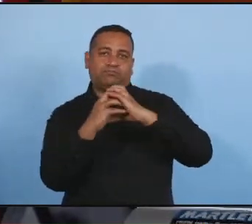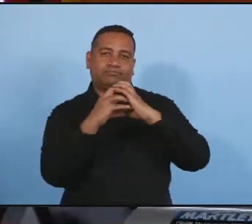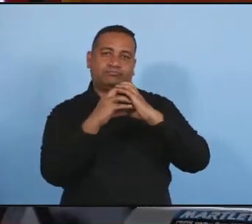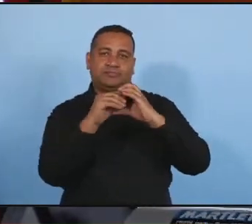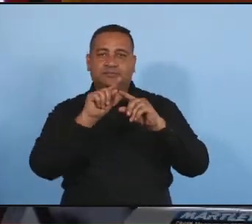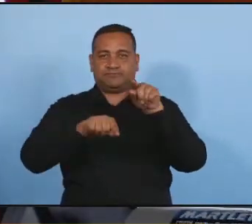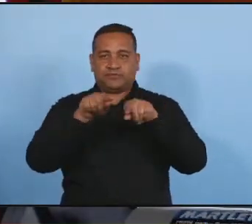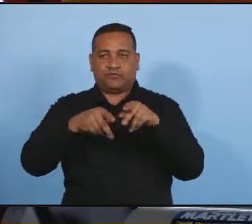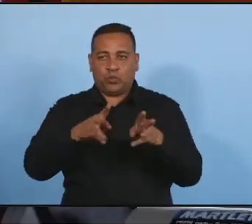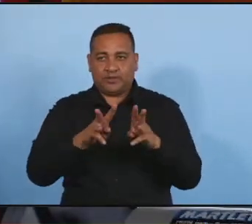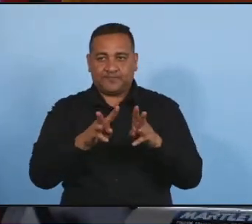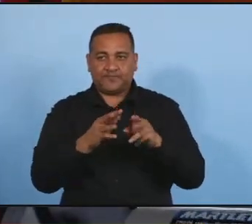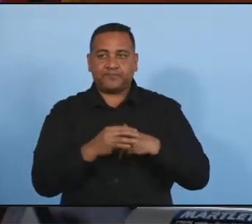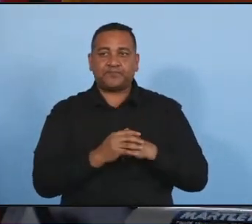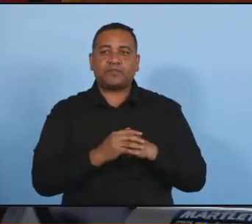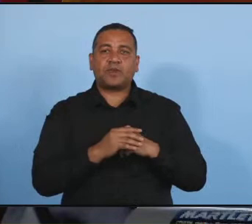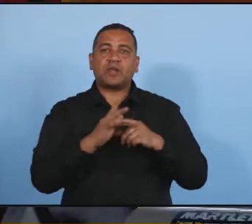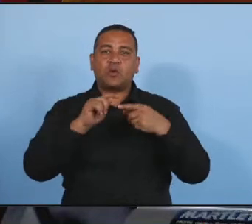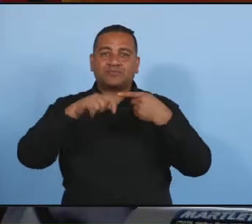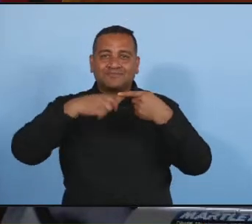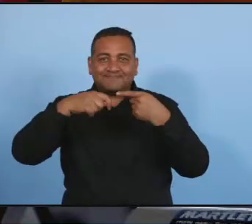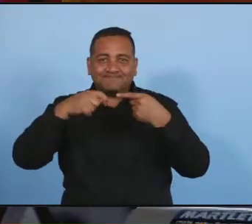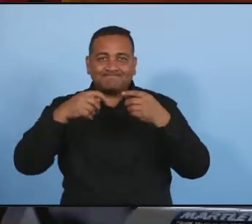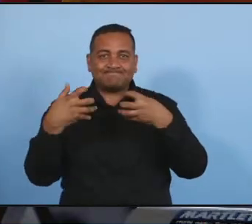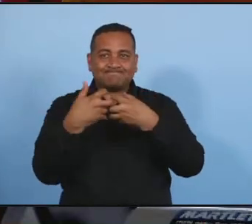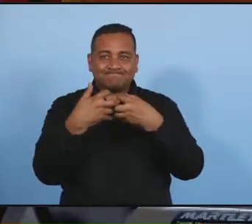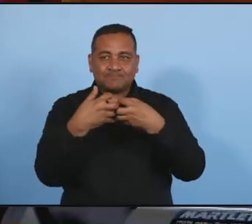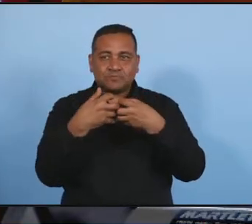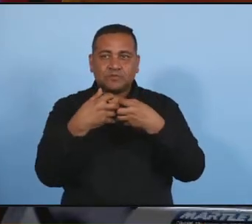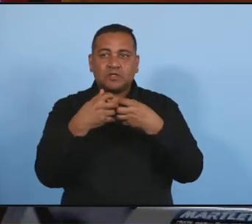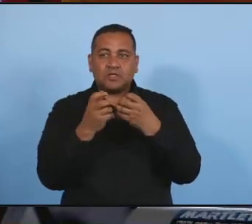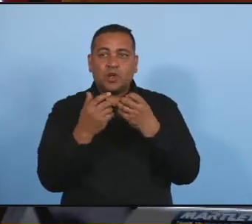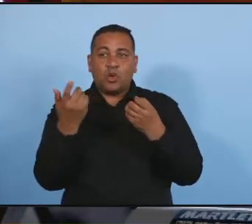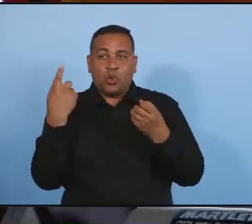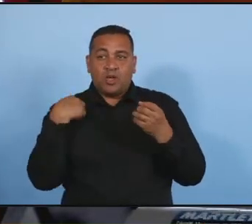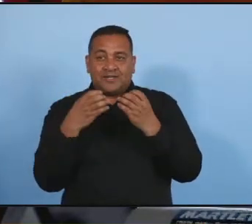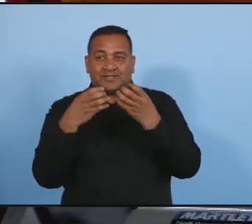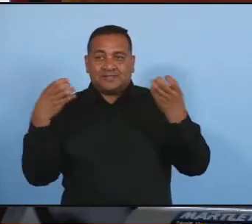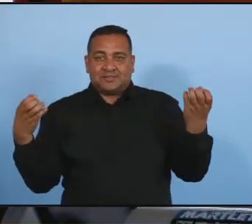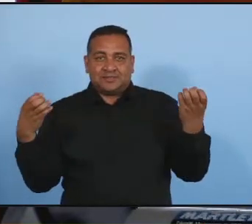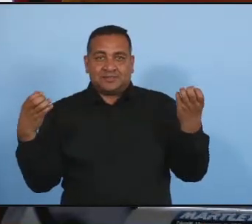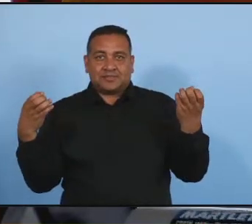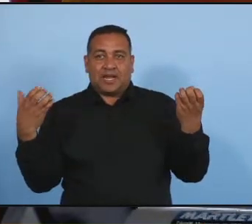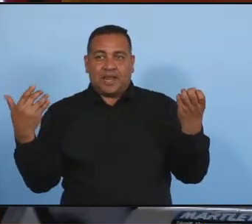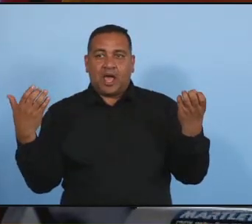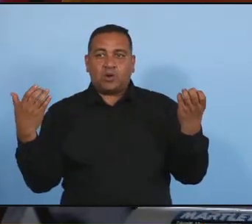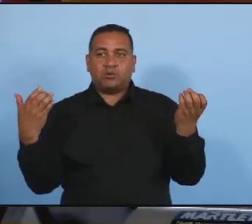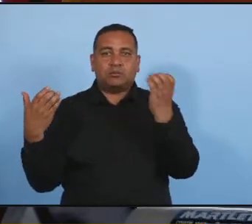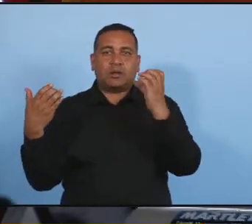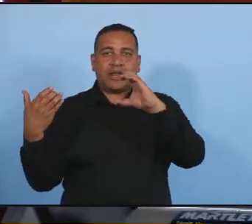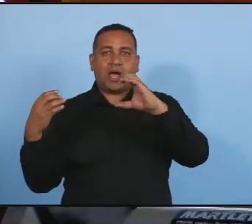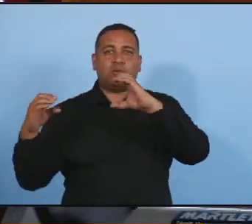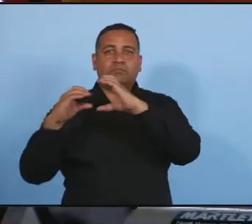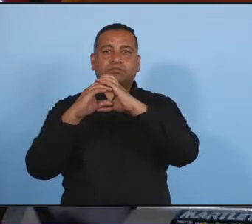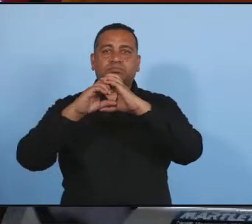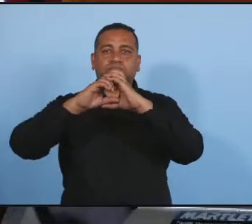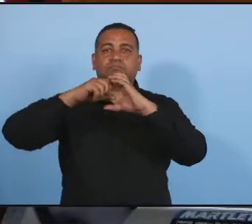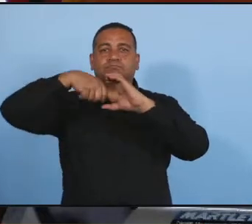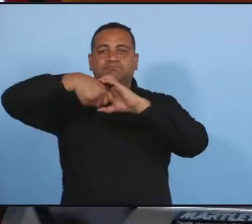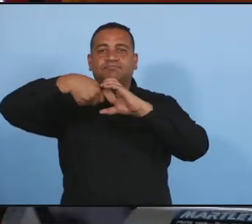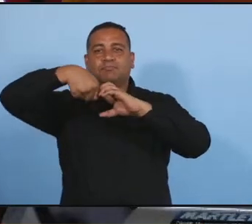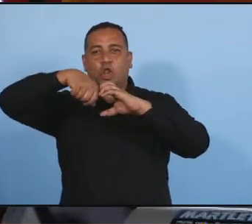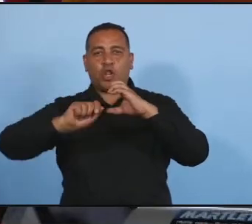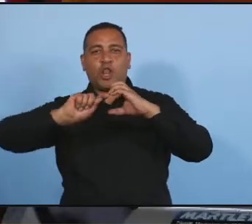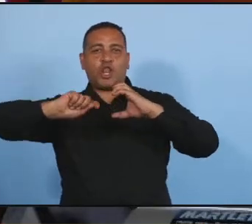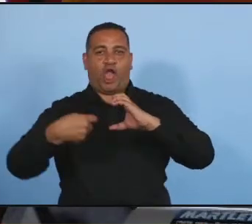onto the back part. This is a hexagon. This is parts you're using onto the milling machine, where you use a rotary table, where